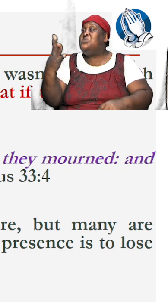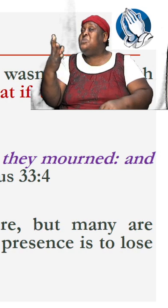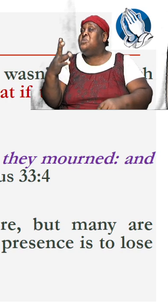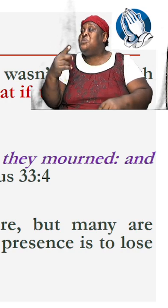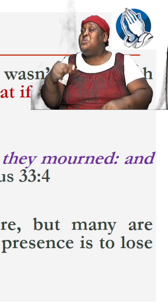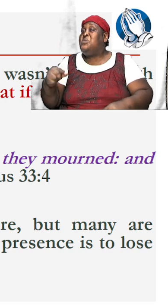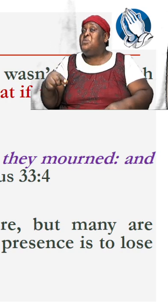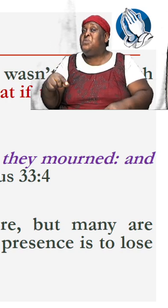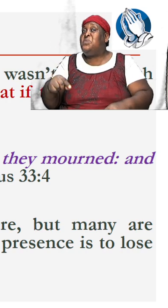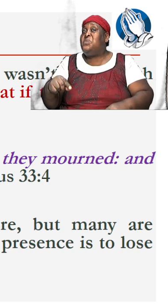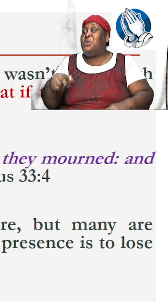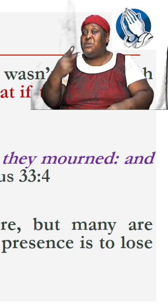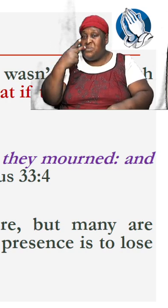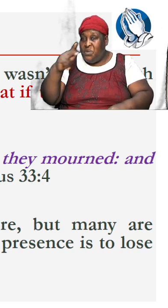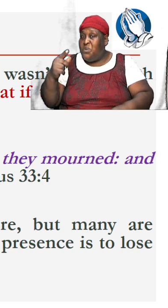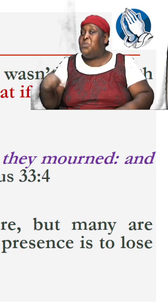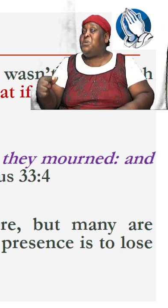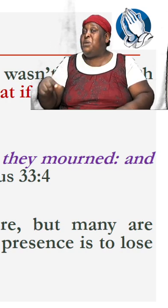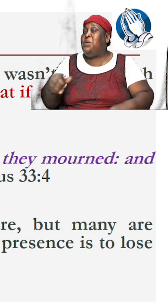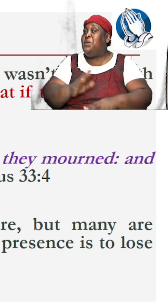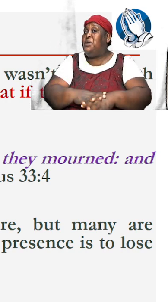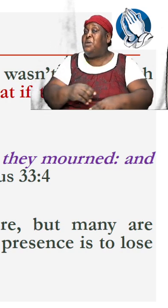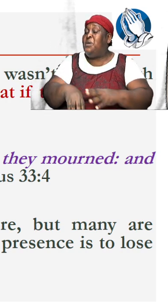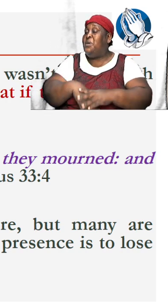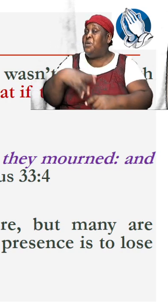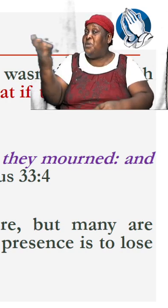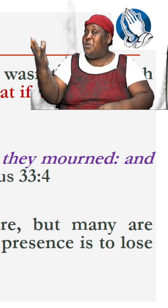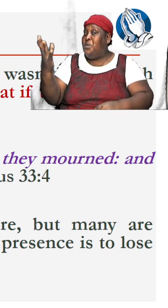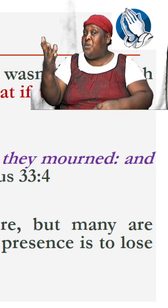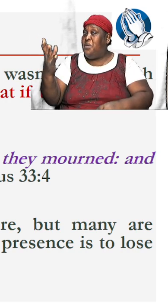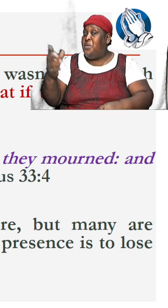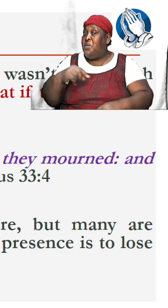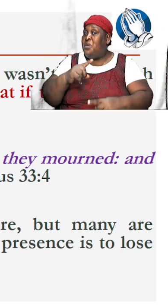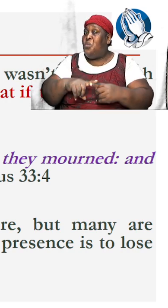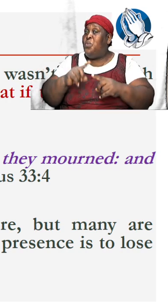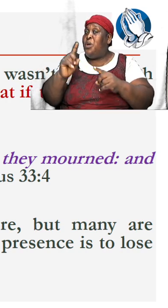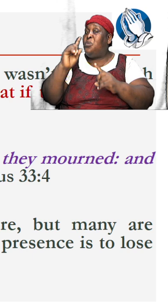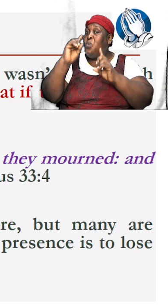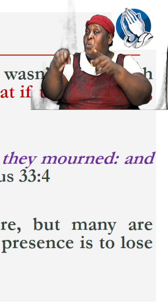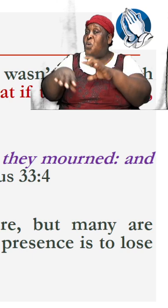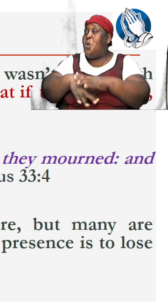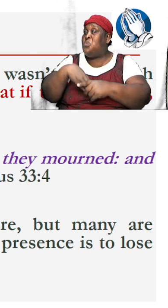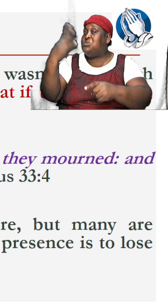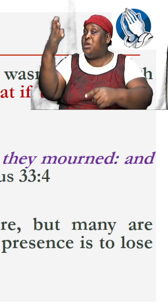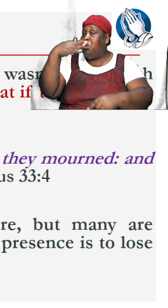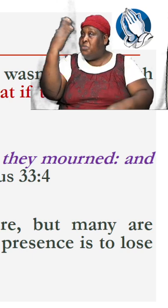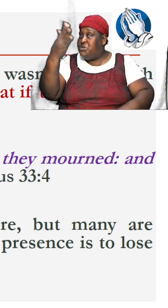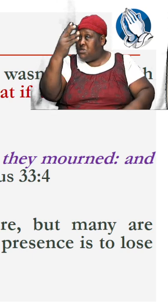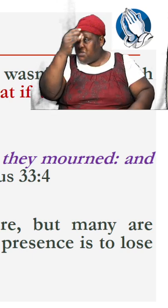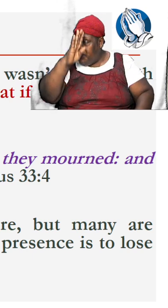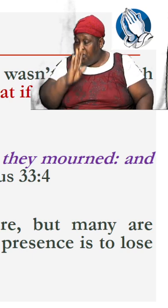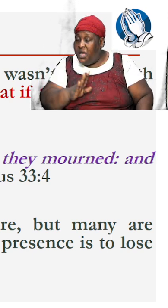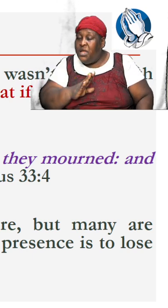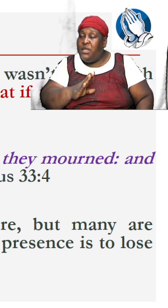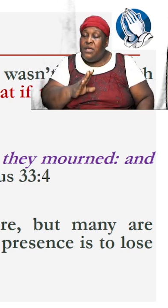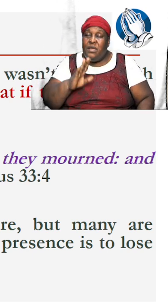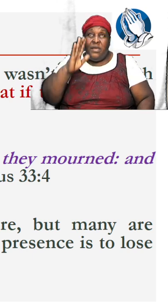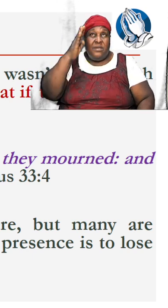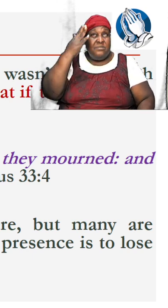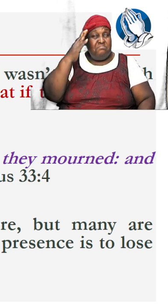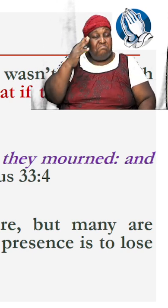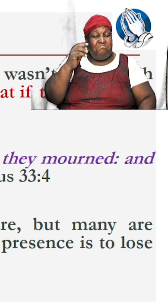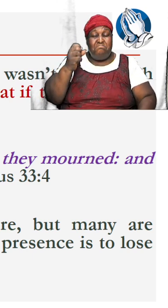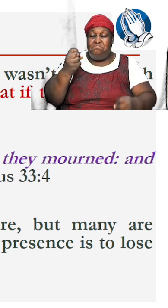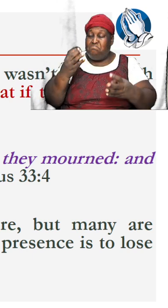the outside. But when they step on the outside, outside of the presence of God, I've seen many